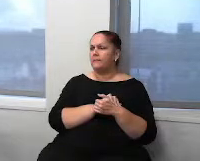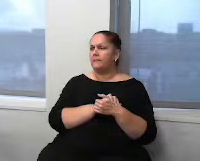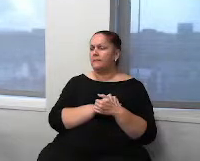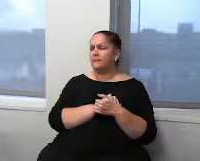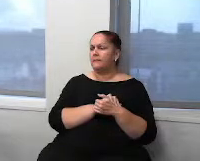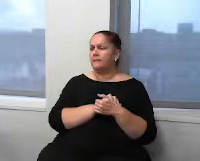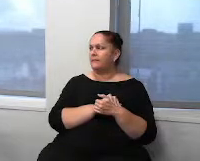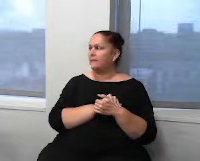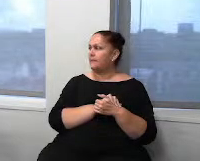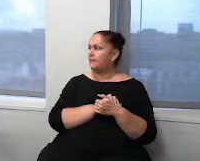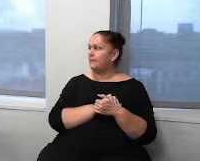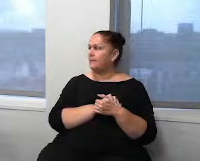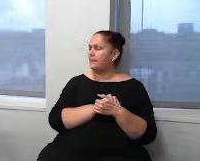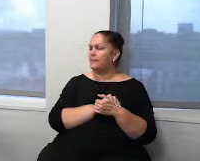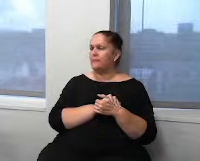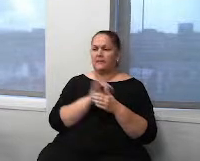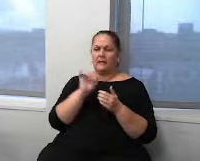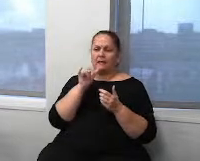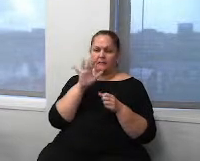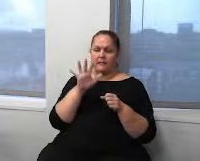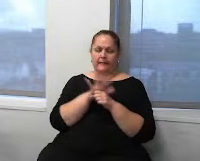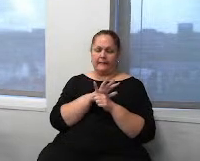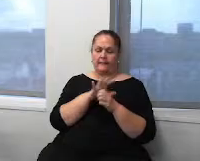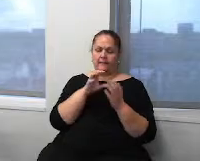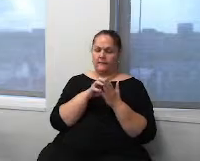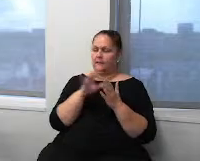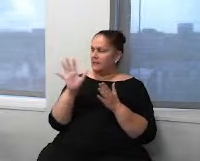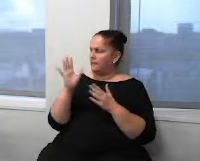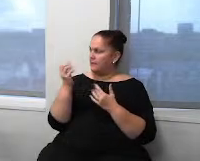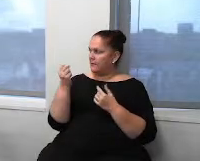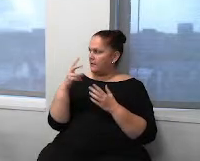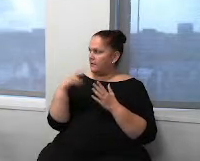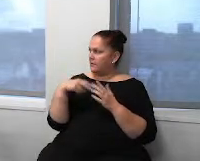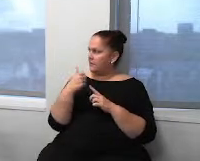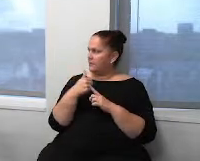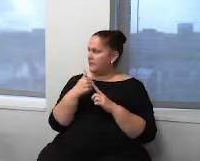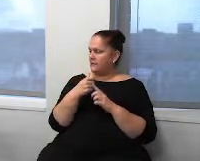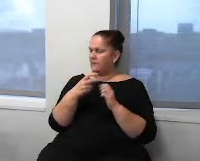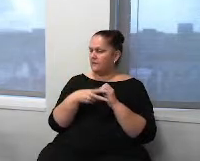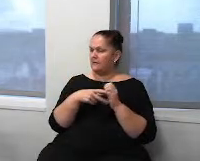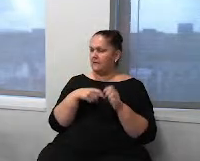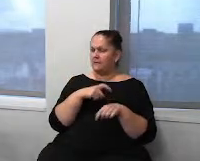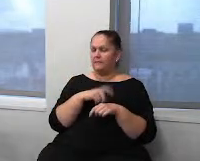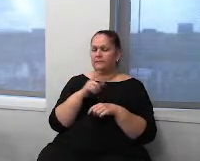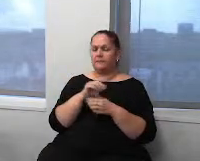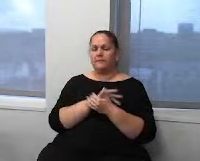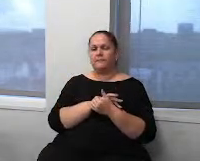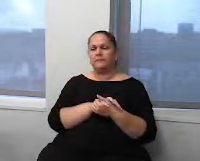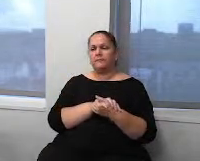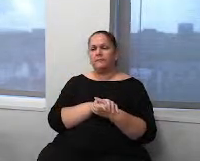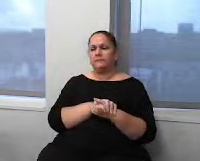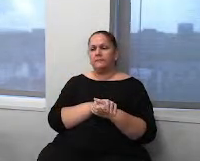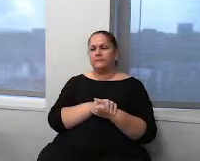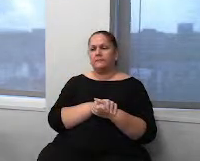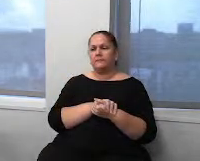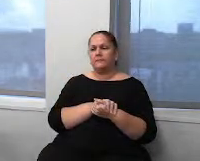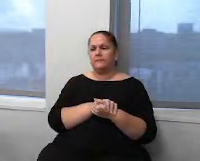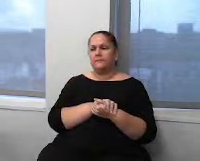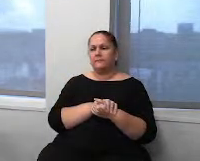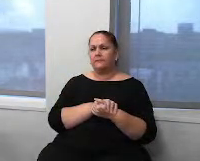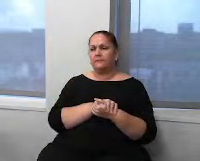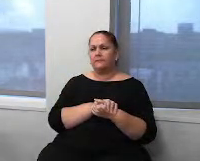Okay, go back up. Okay, yes, this is it. This is the entirety of it. Give him So a chance take a to moment. read it to himself. Saves time.